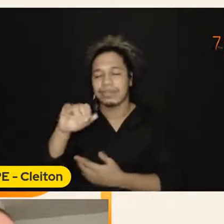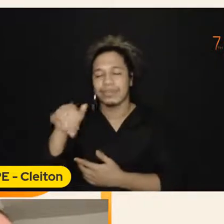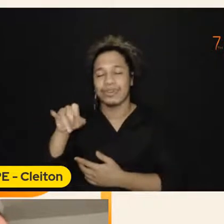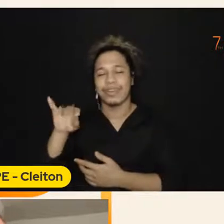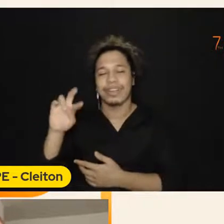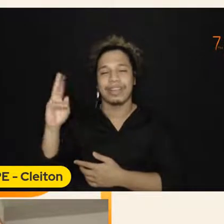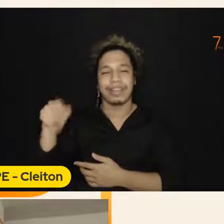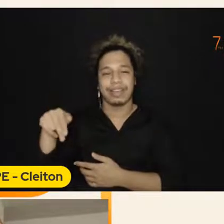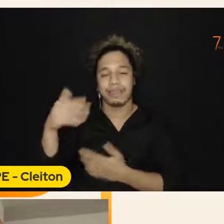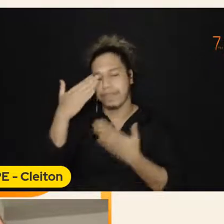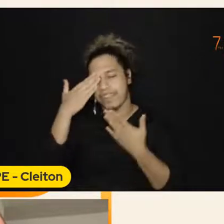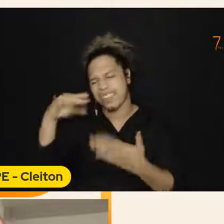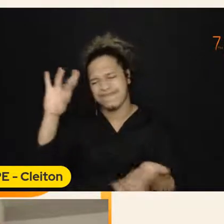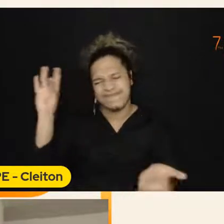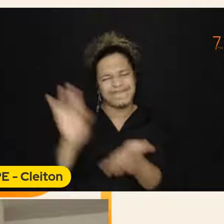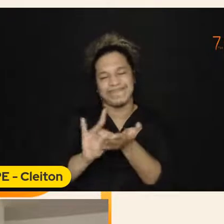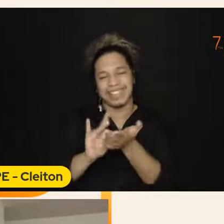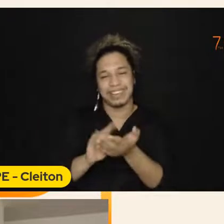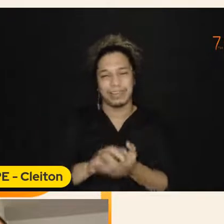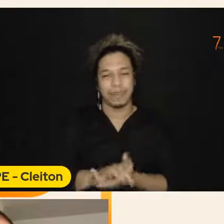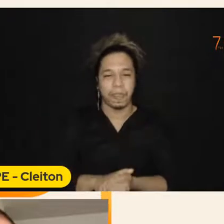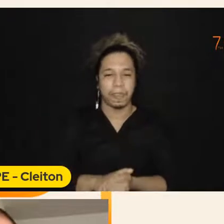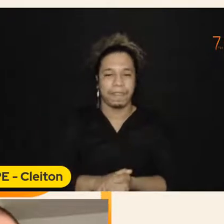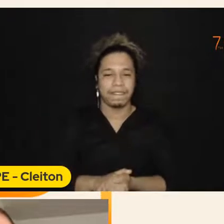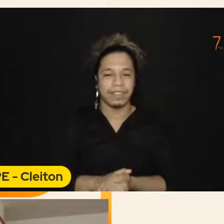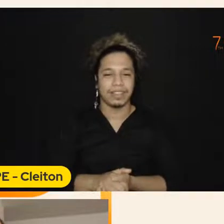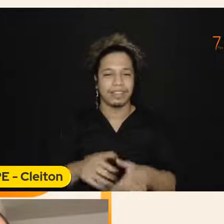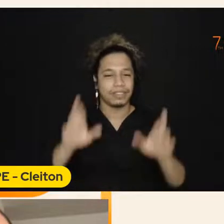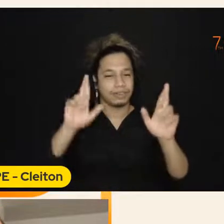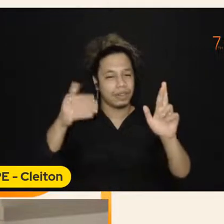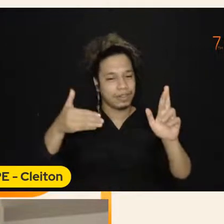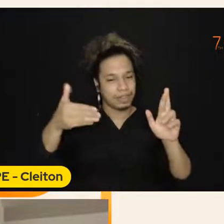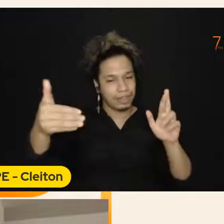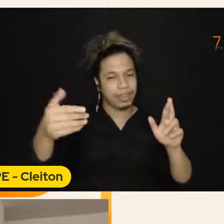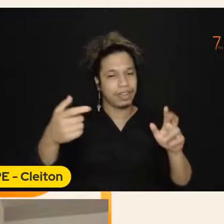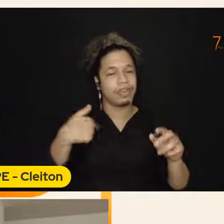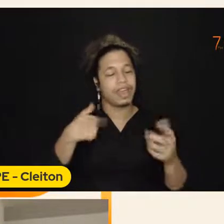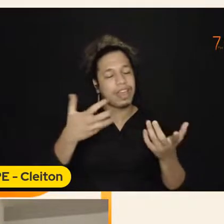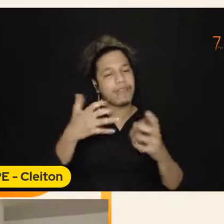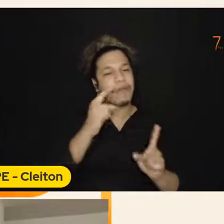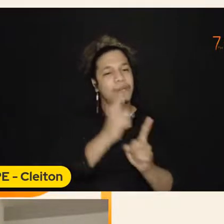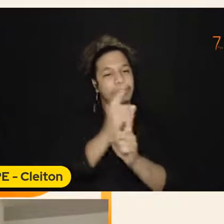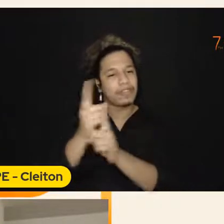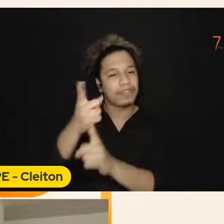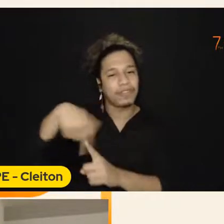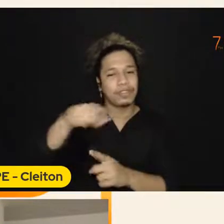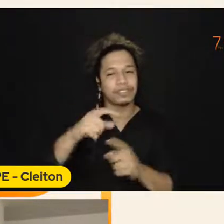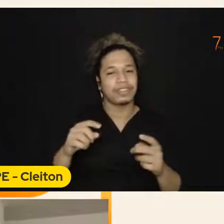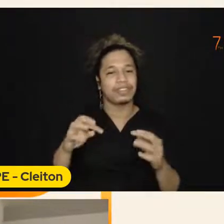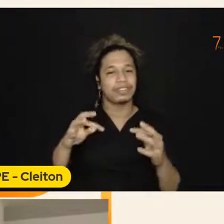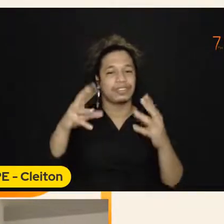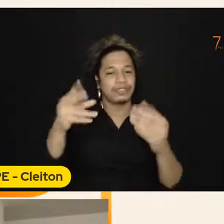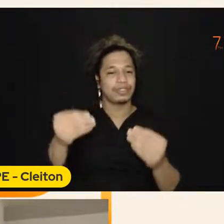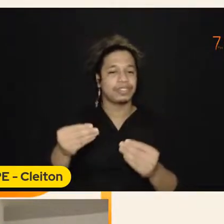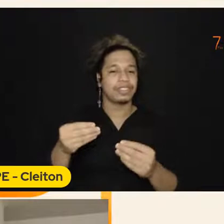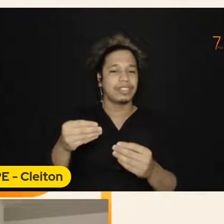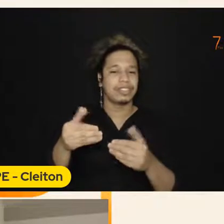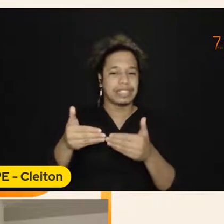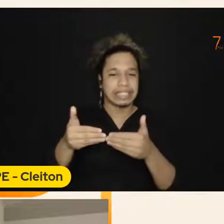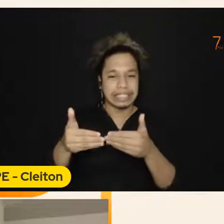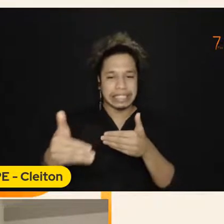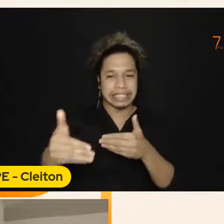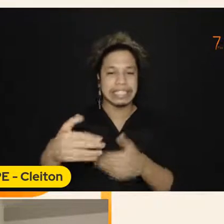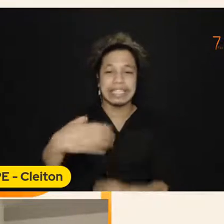a lot. Thank you. And looking forward to our next EPPI, or looking forward to meeting you in Brazil in December, hopefully.